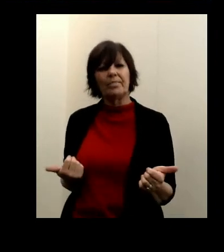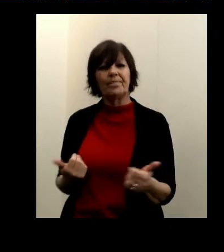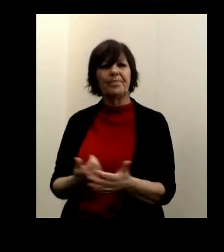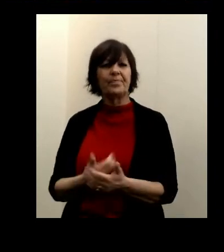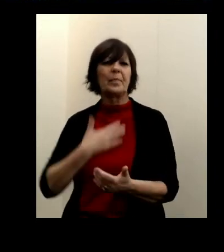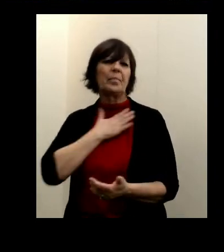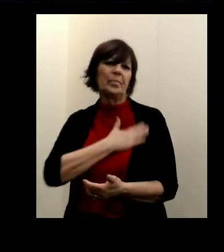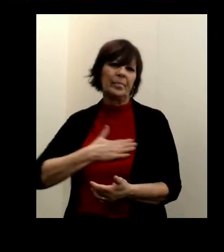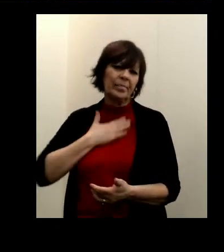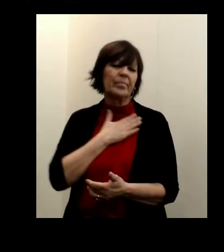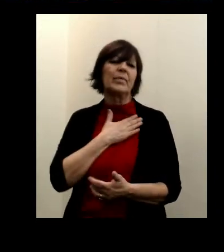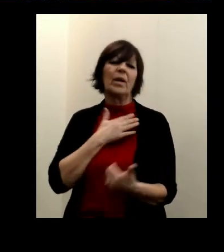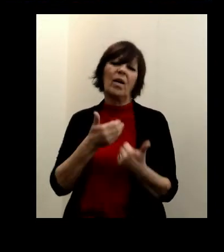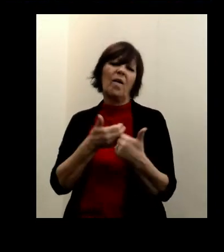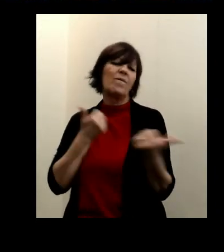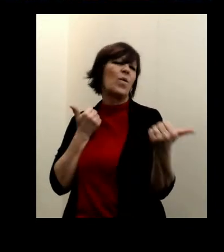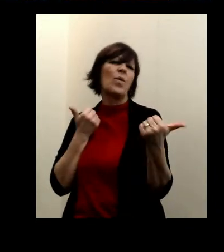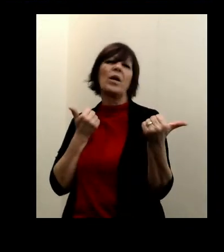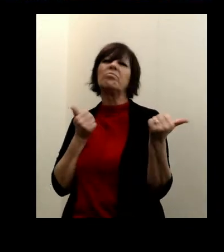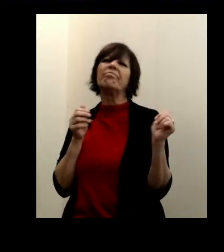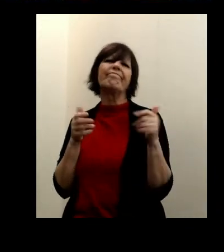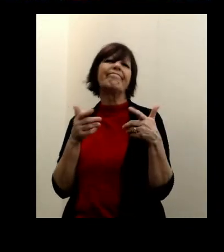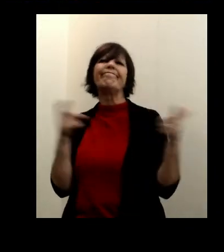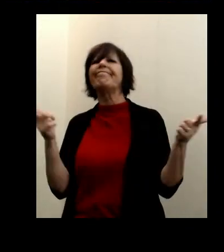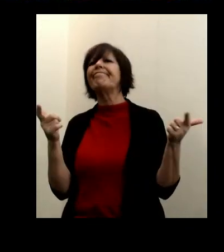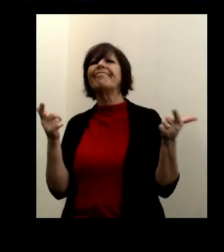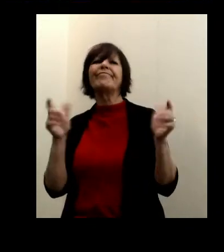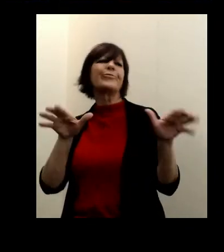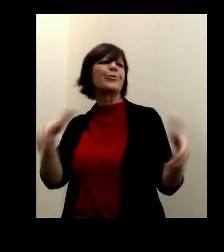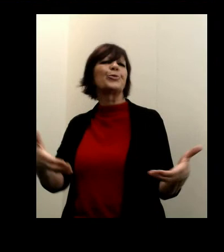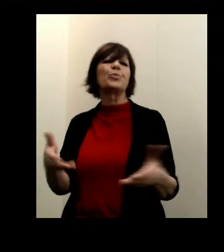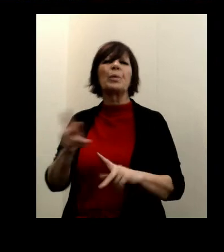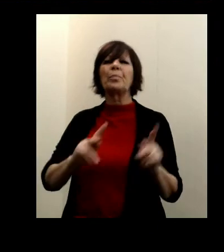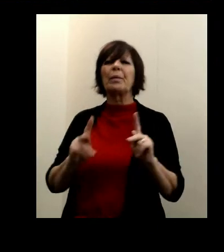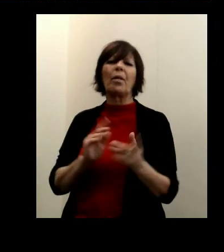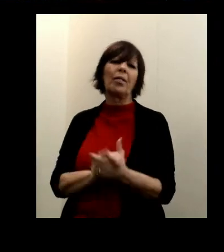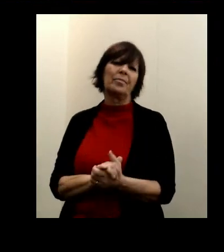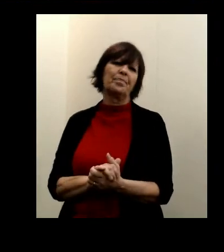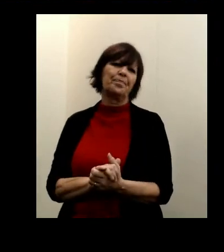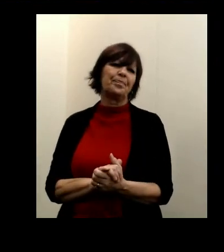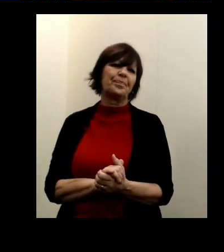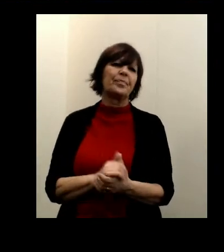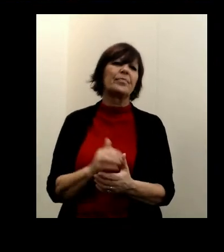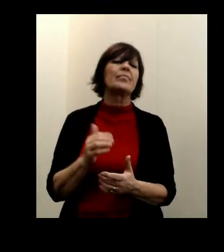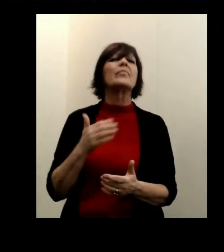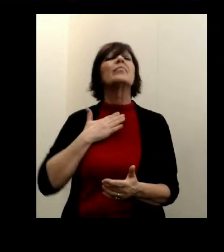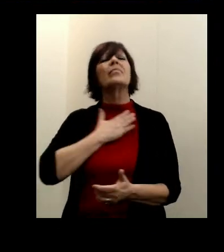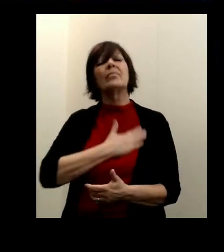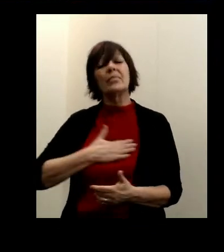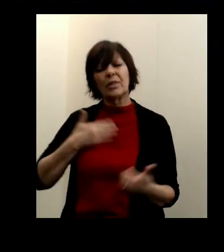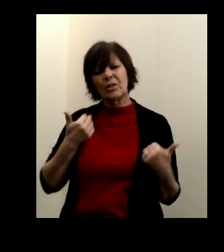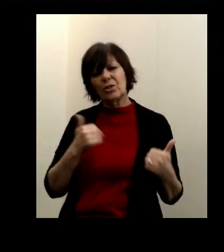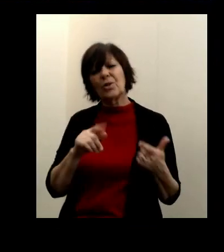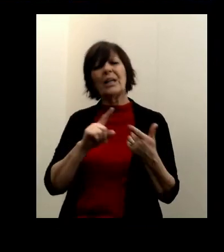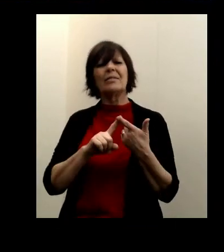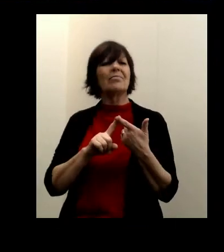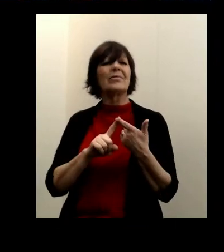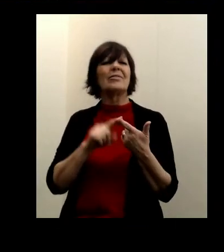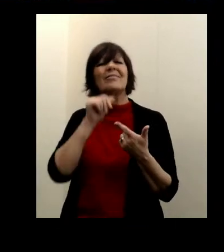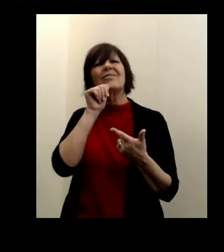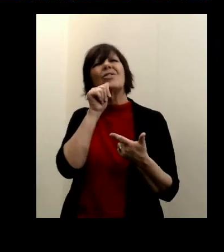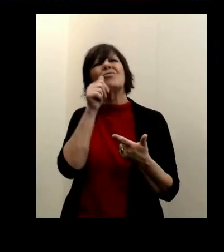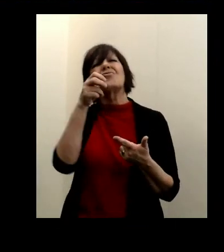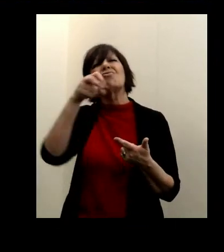so please avoid any in-person gatherings with people that you don't already live with. And please, try to refrain from